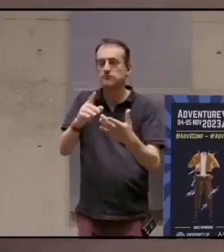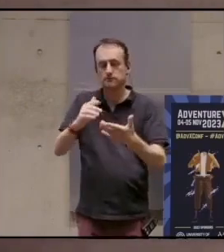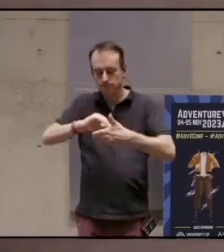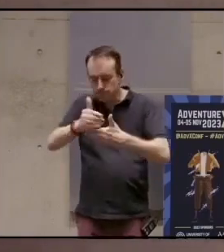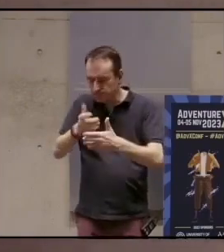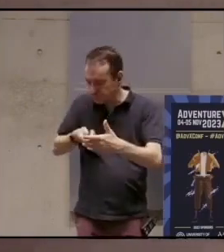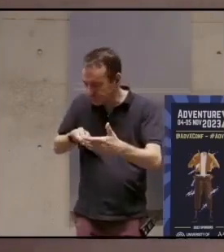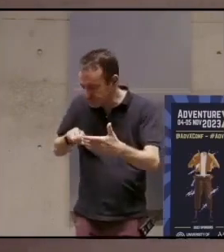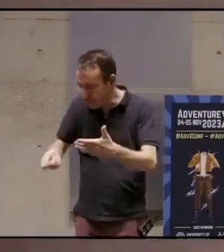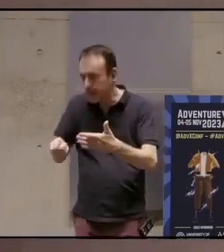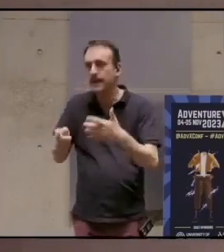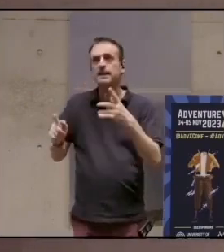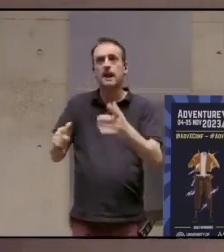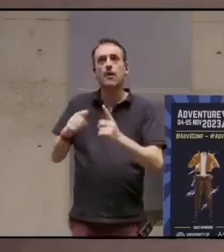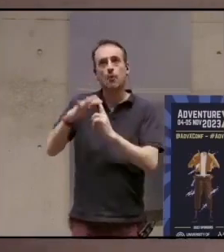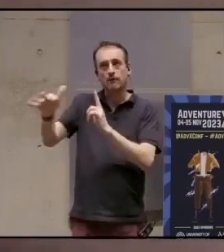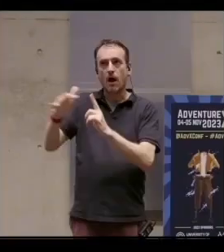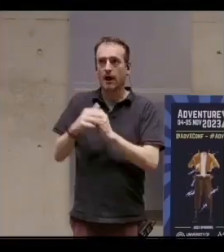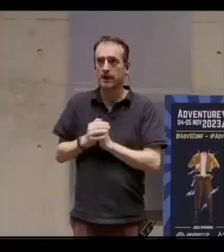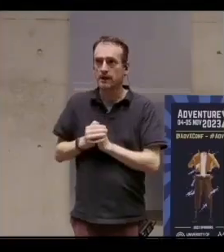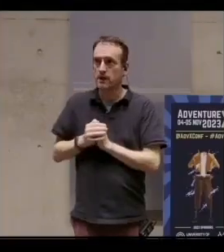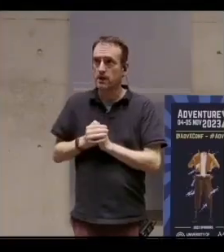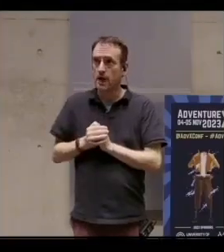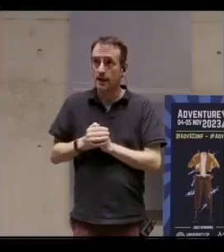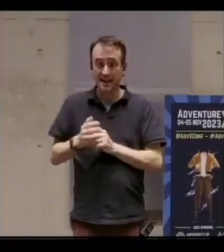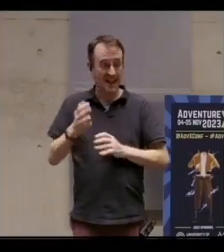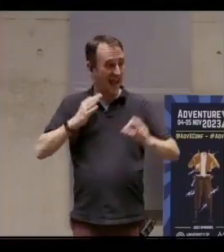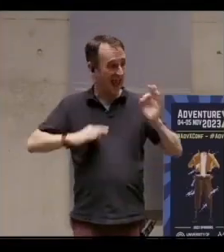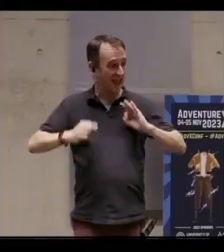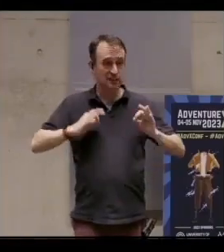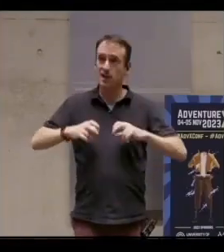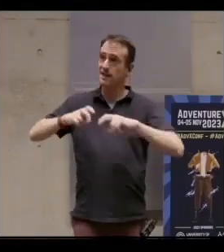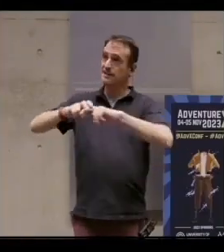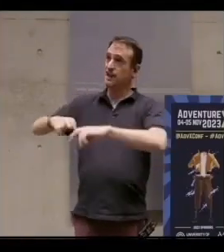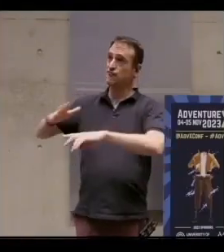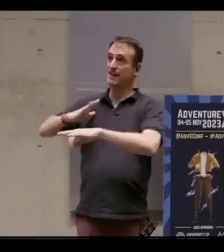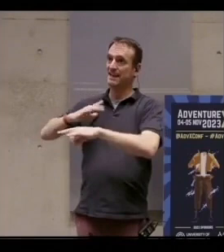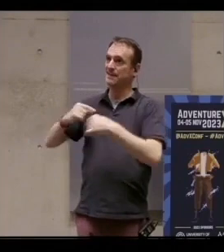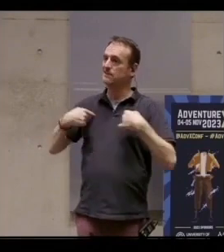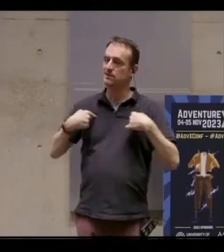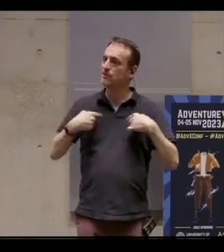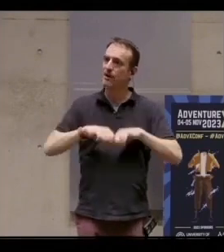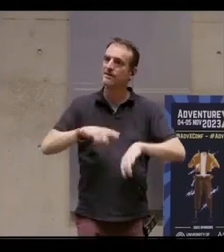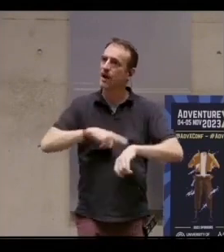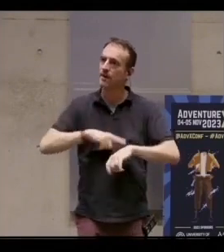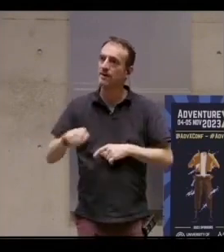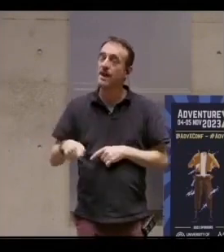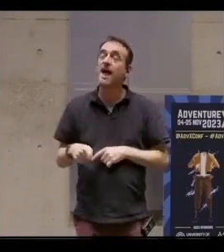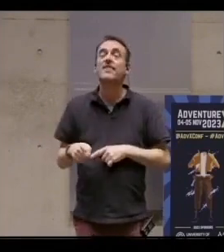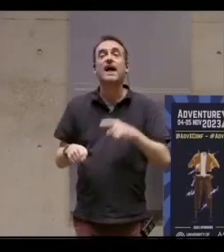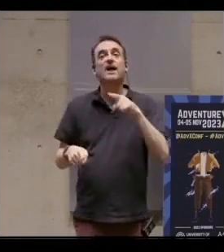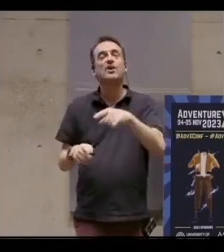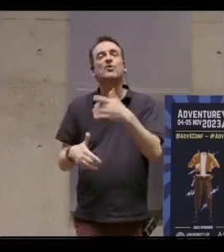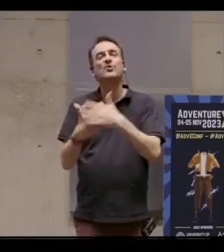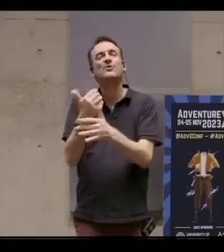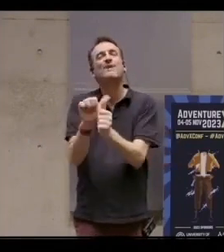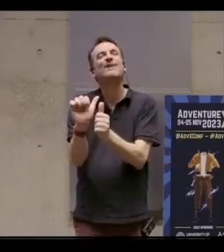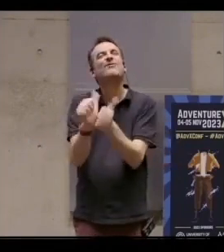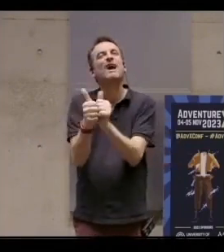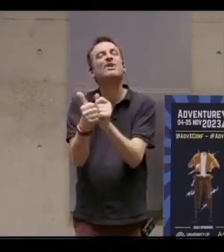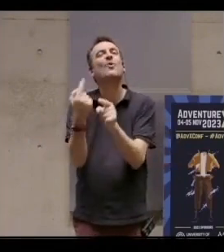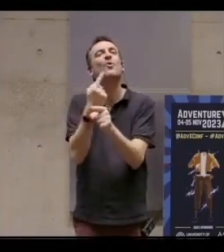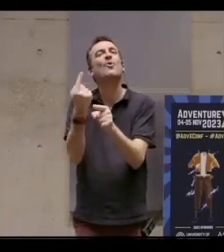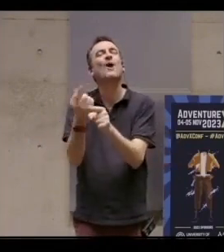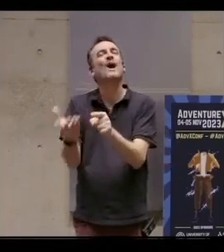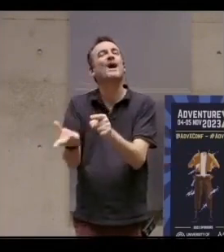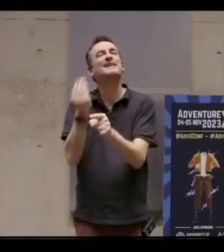time by doing all of that when they're in the booth. And then you are going to meet your new best friend, who is the sound engineer. And with them,